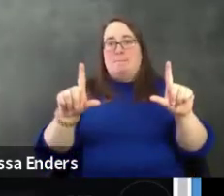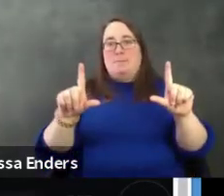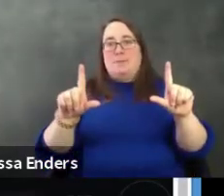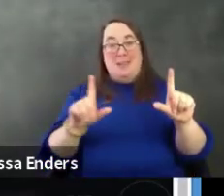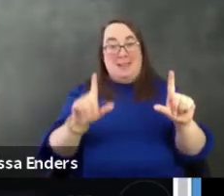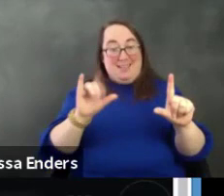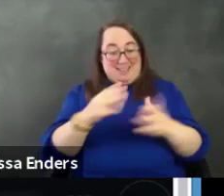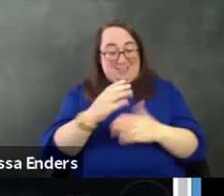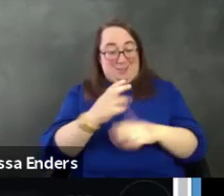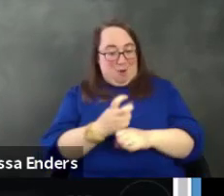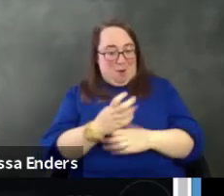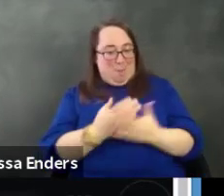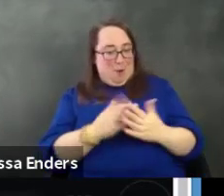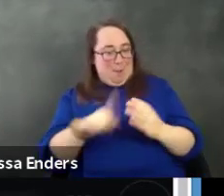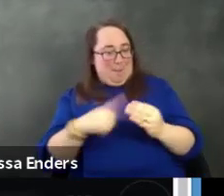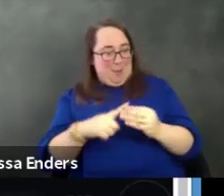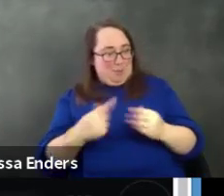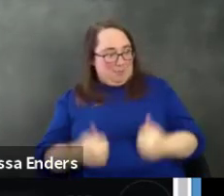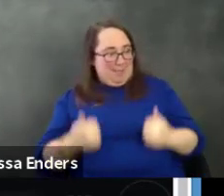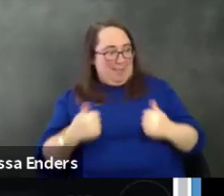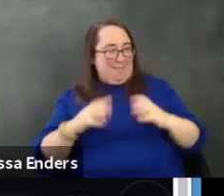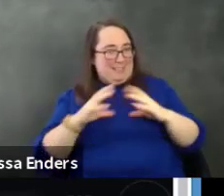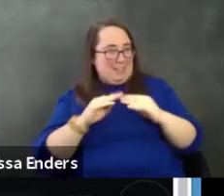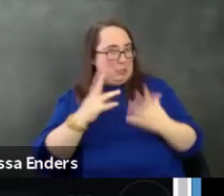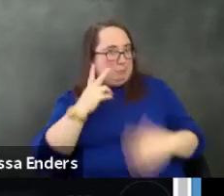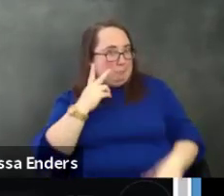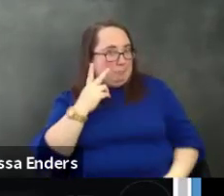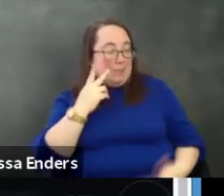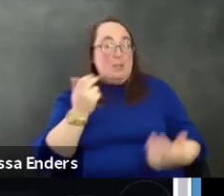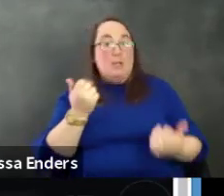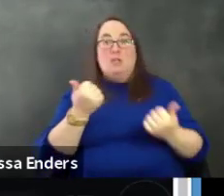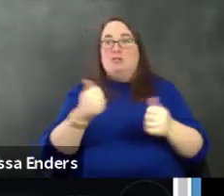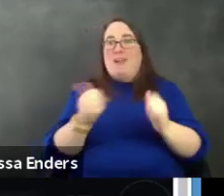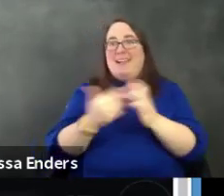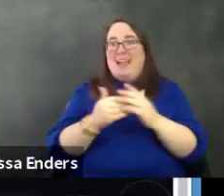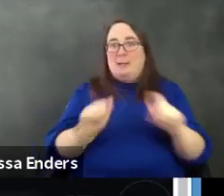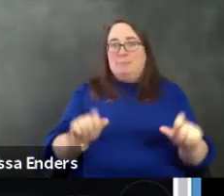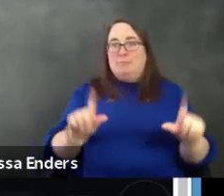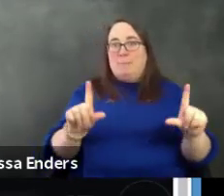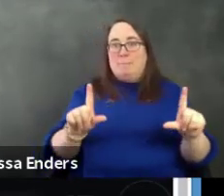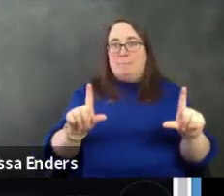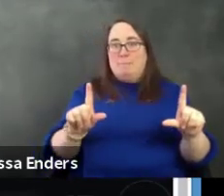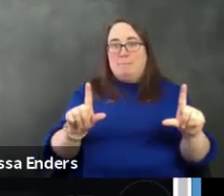guys. Let's try this one more time.